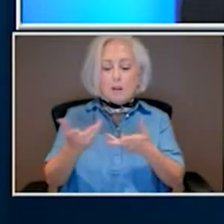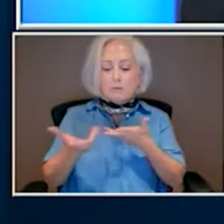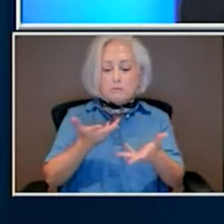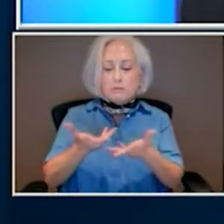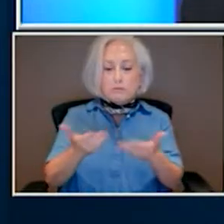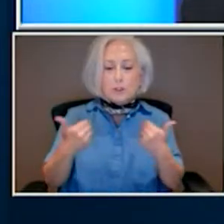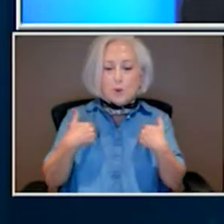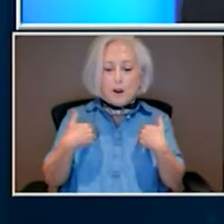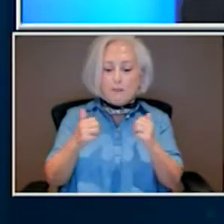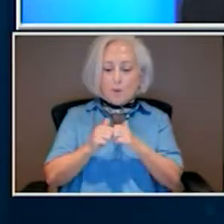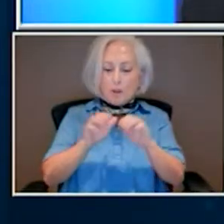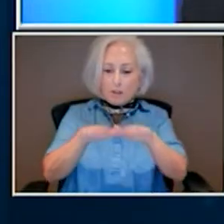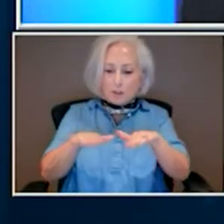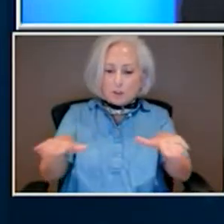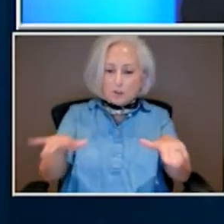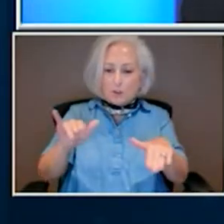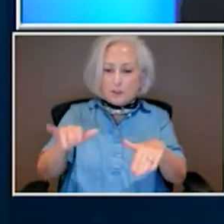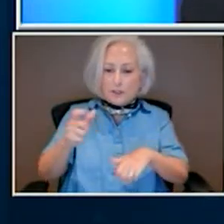time?